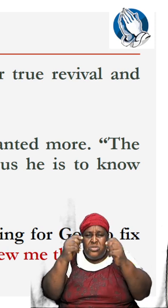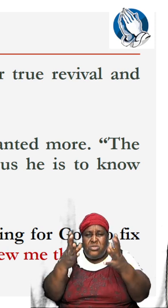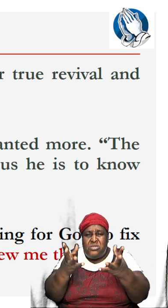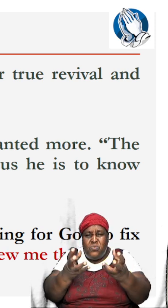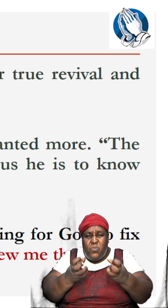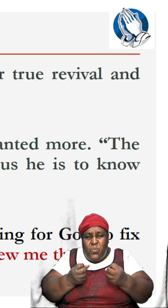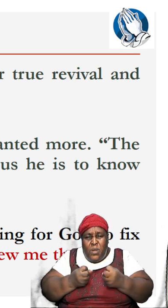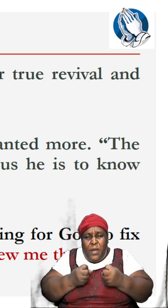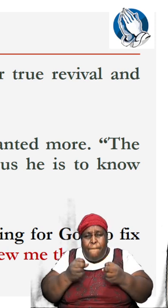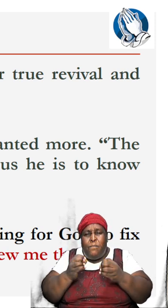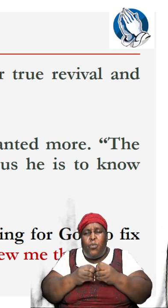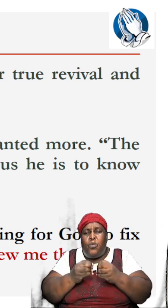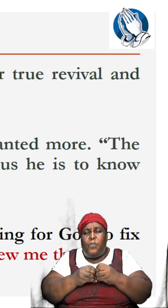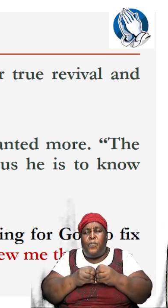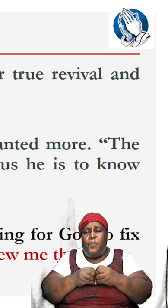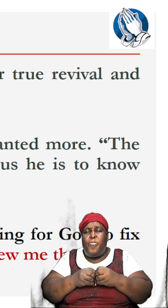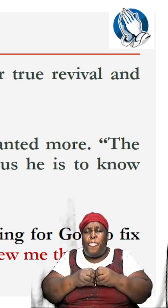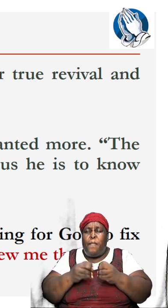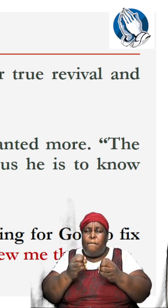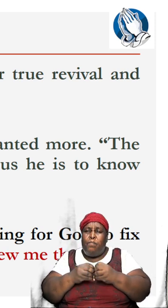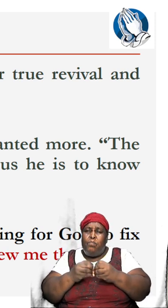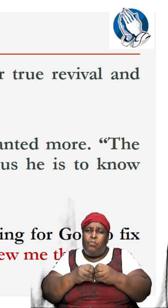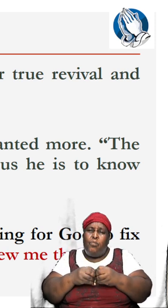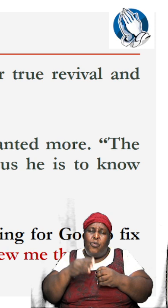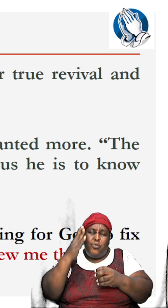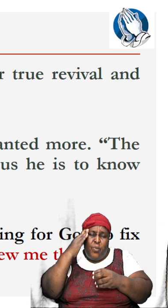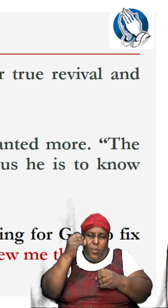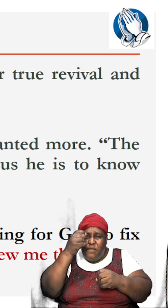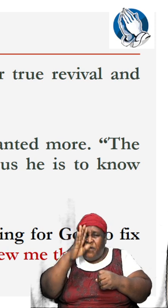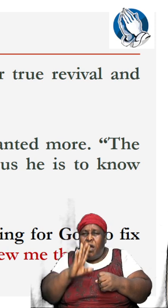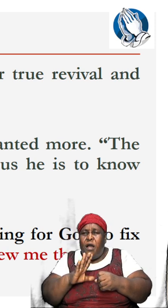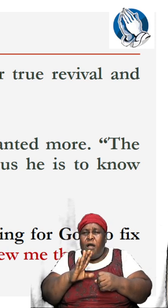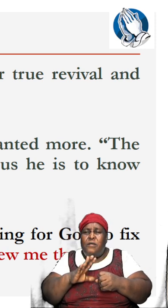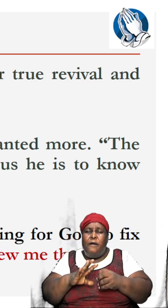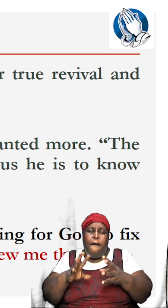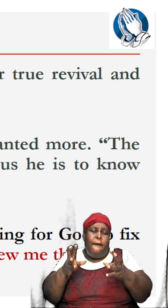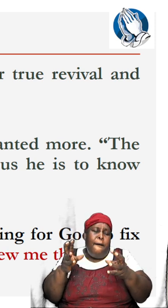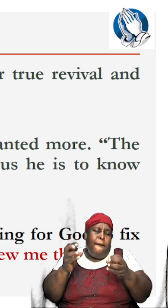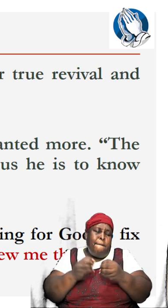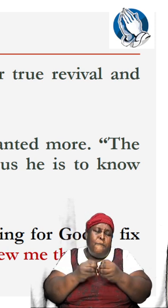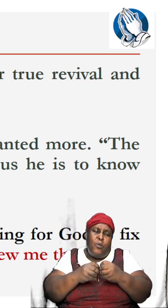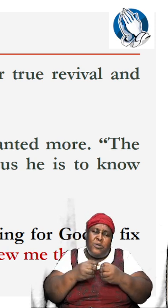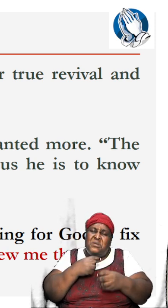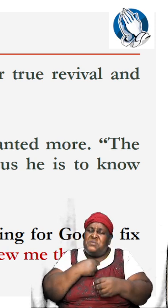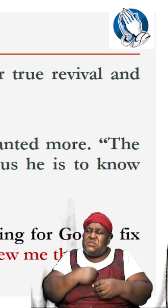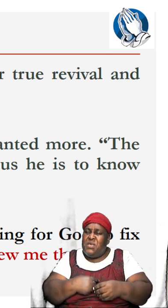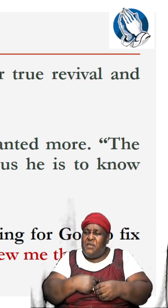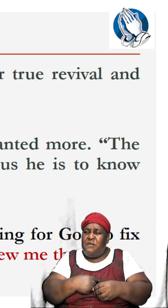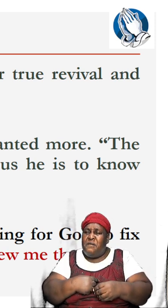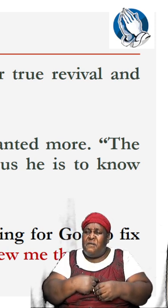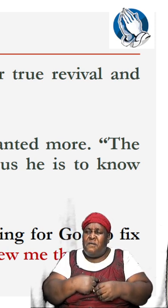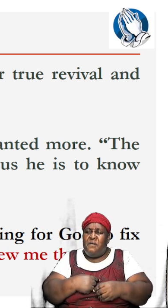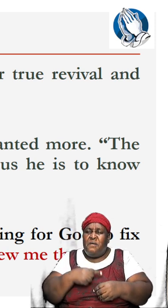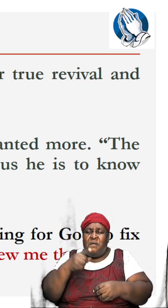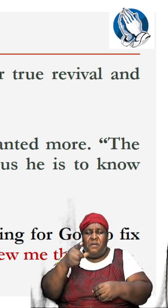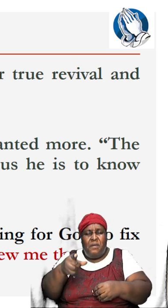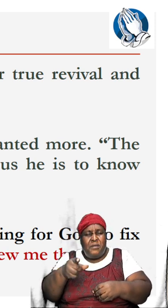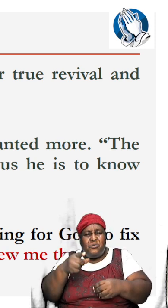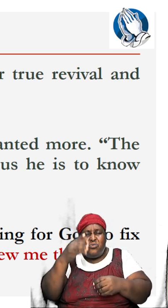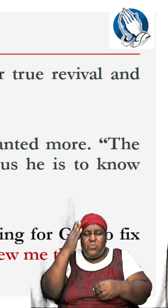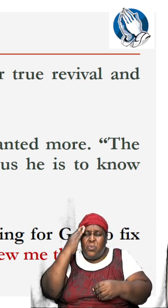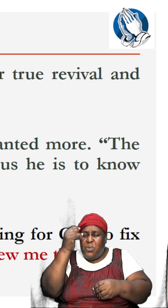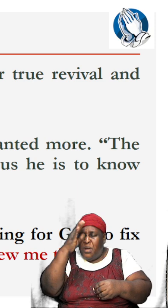man knows of God, the more desirous he is to know God. God, show